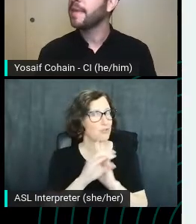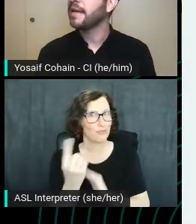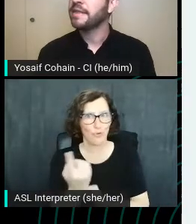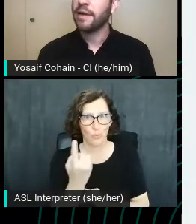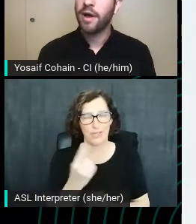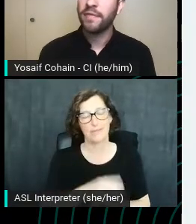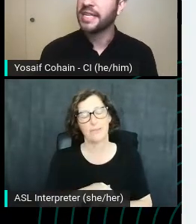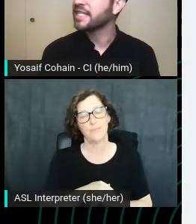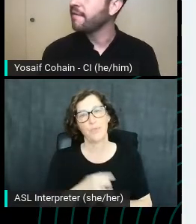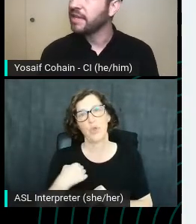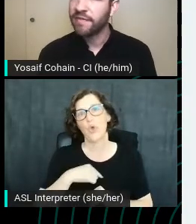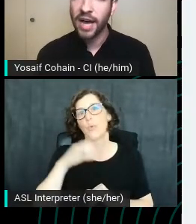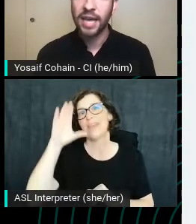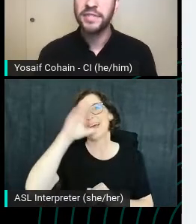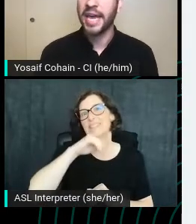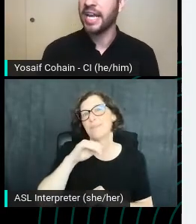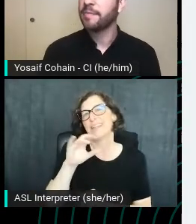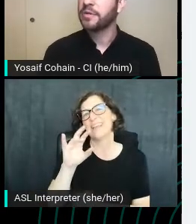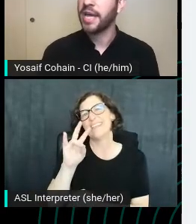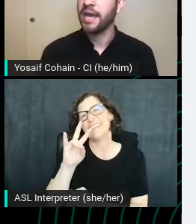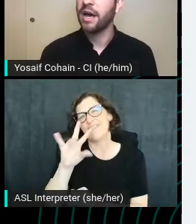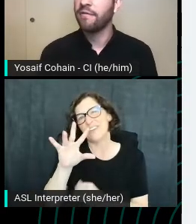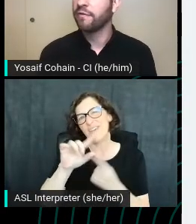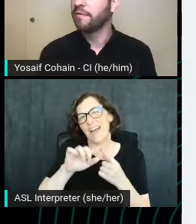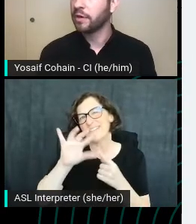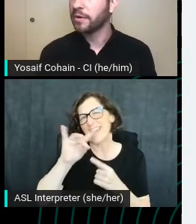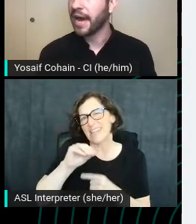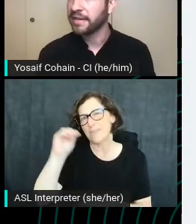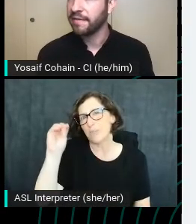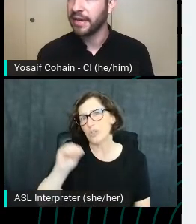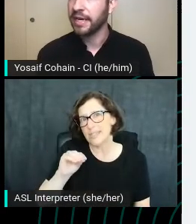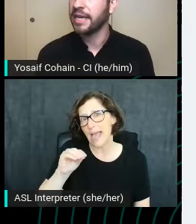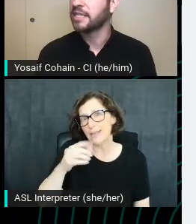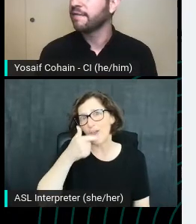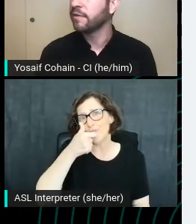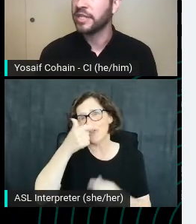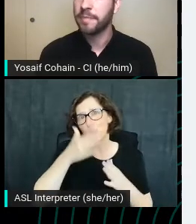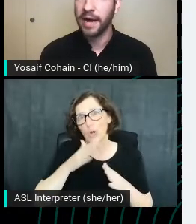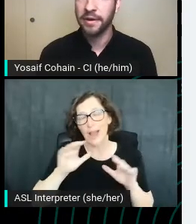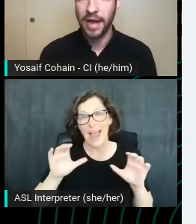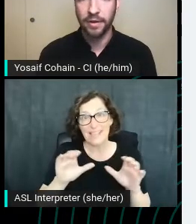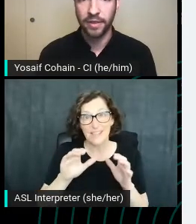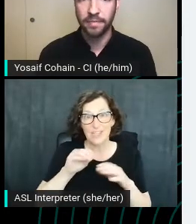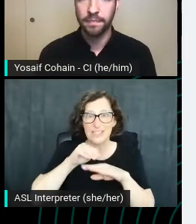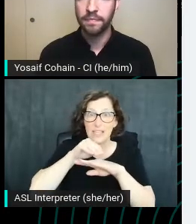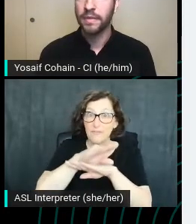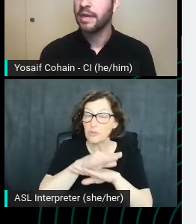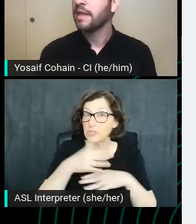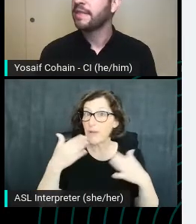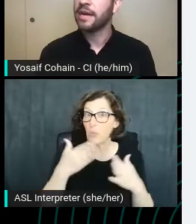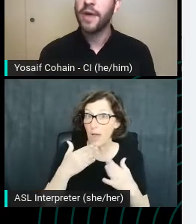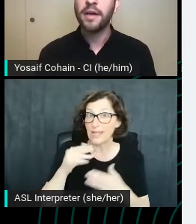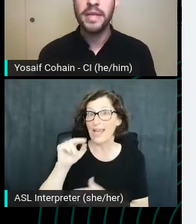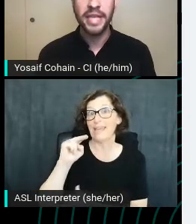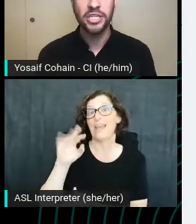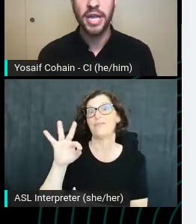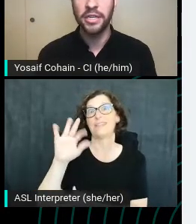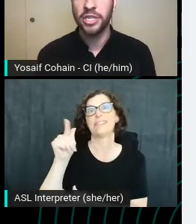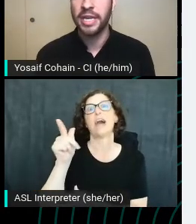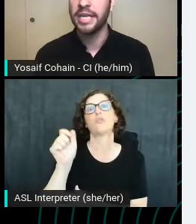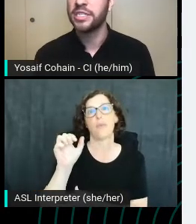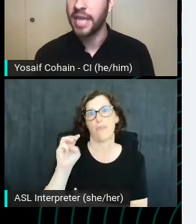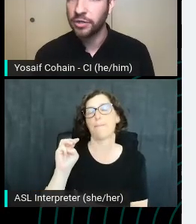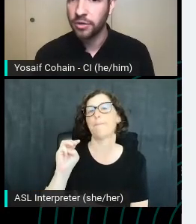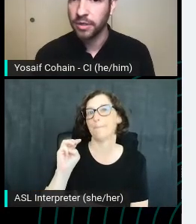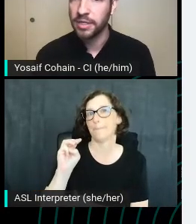is estimated that roughly 75 to 80% of viewer activity is influenced by their algorithm. Their recommendation